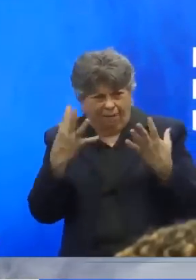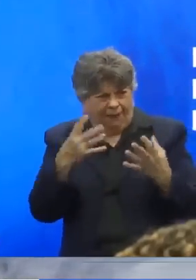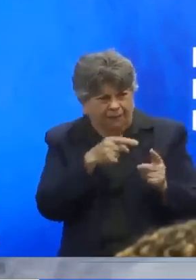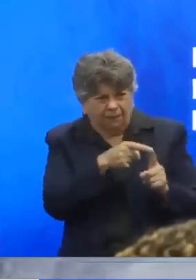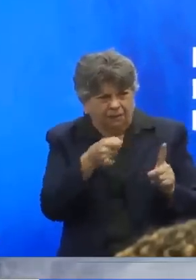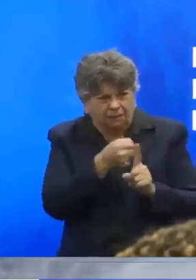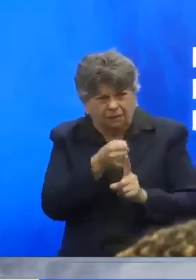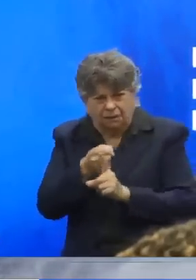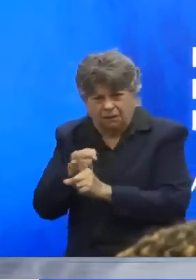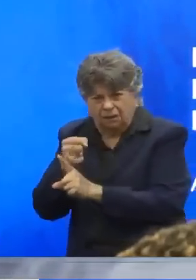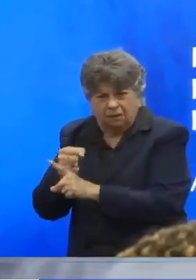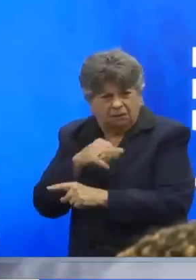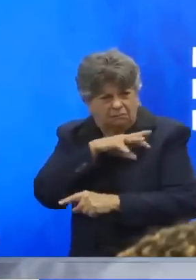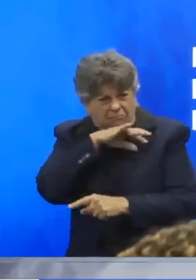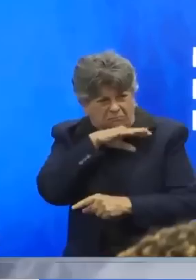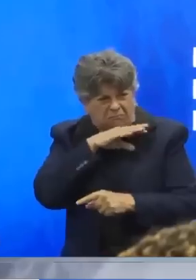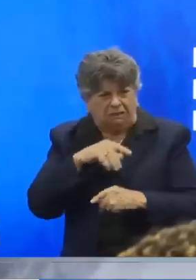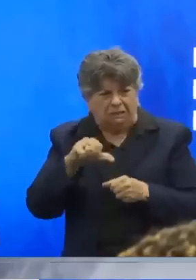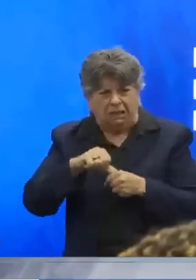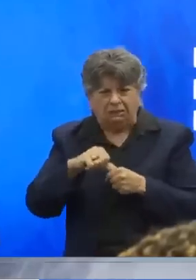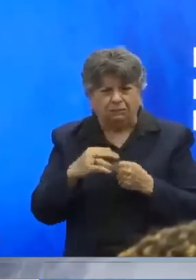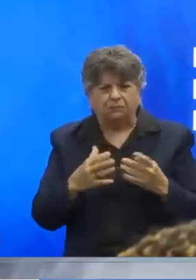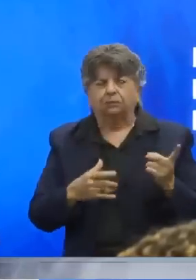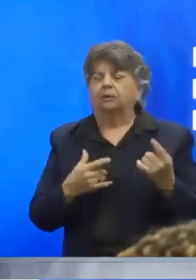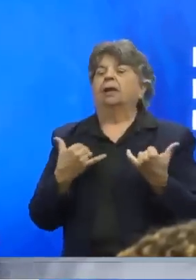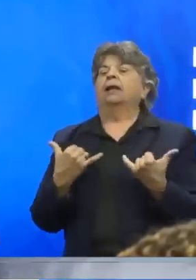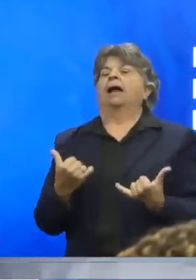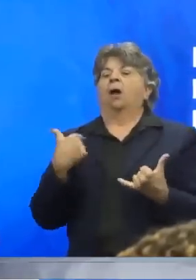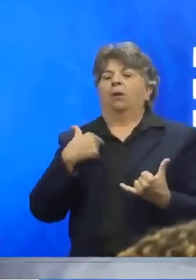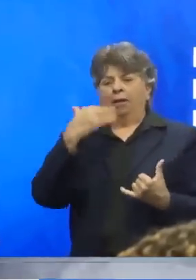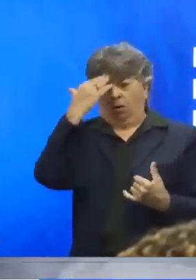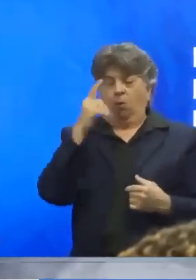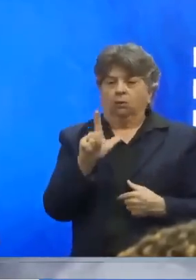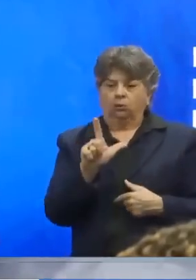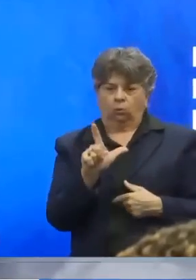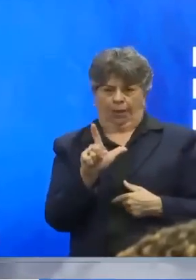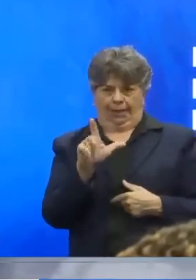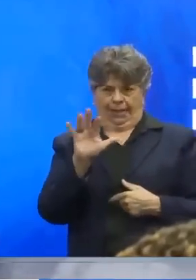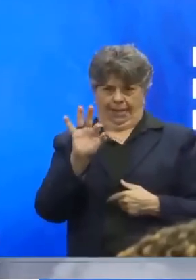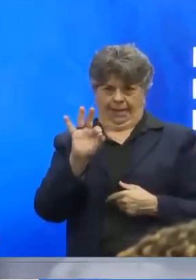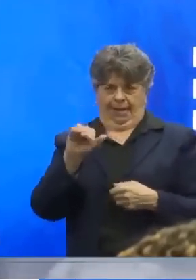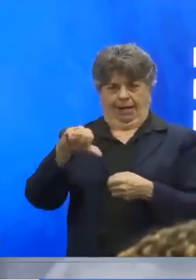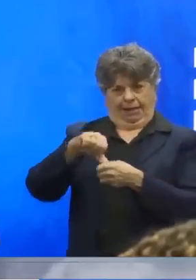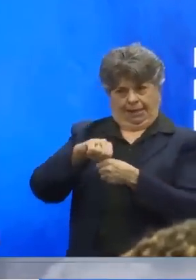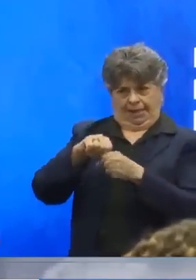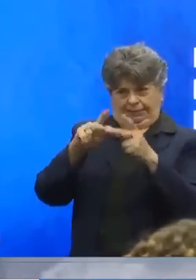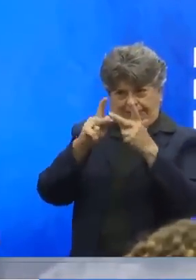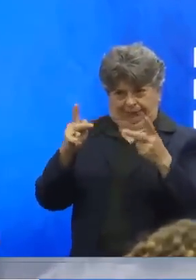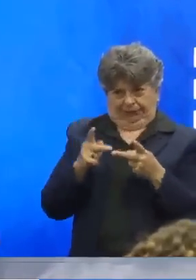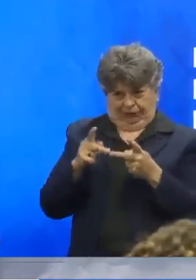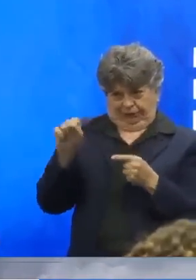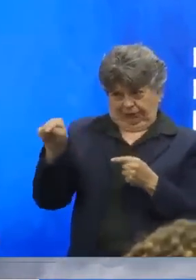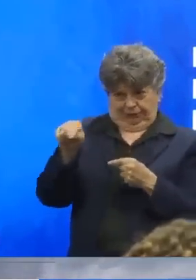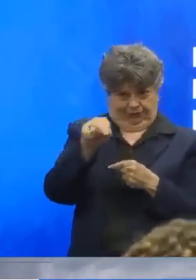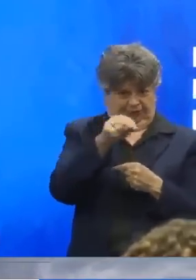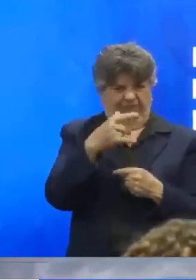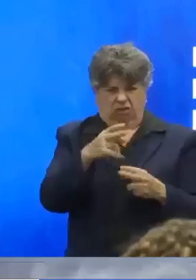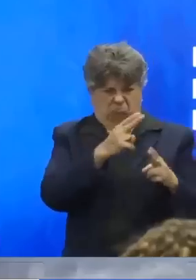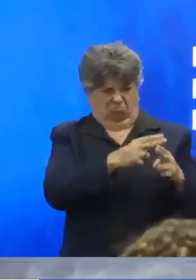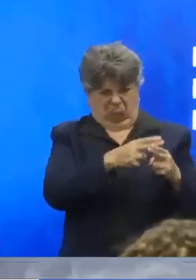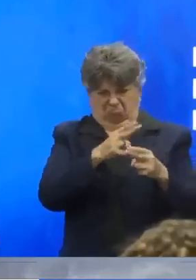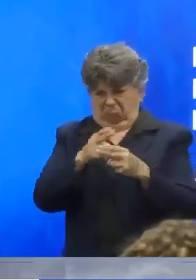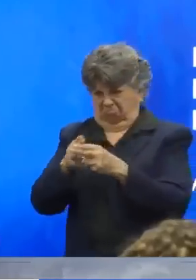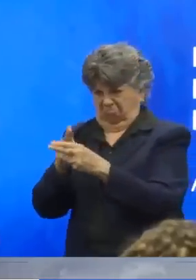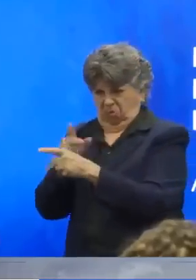stations that this impacted. Turns out it's about 29 stations, and so those have been identified. They're taking remedial action. People